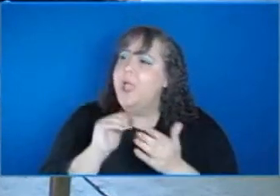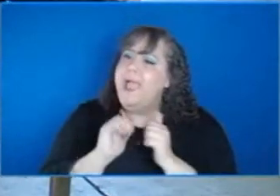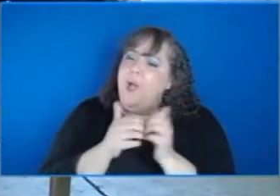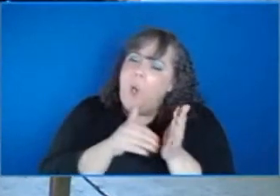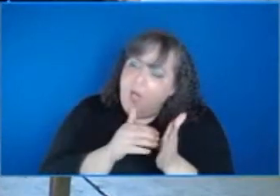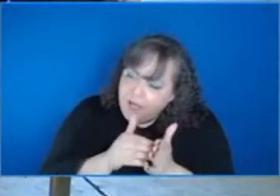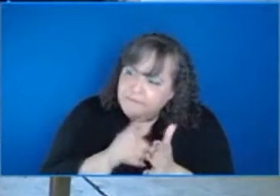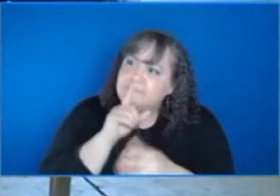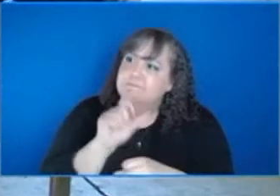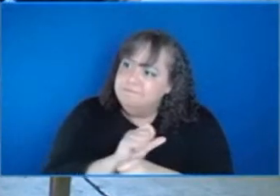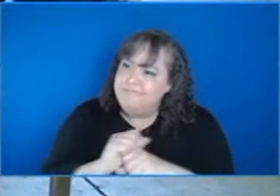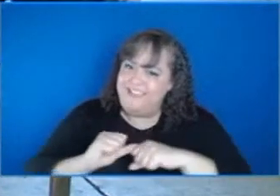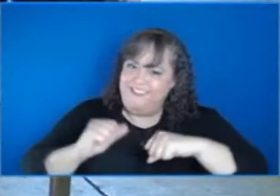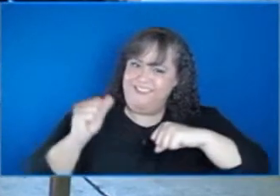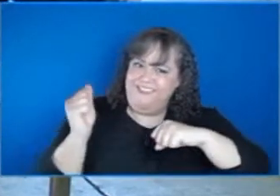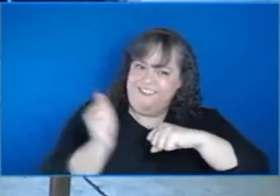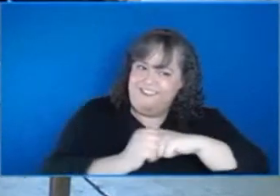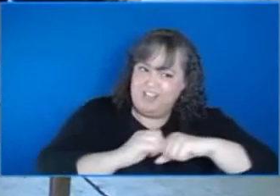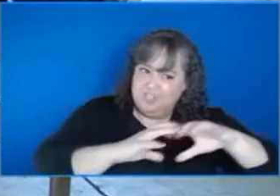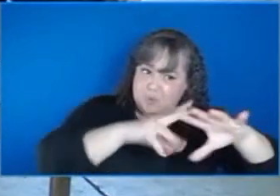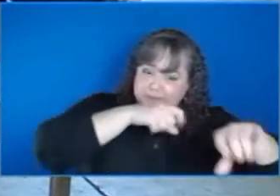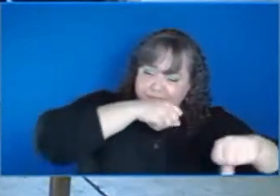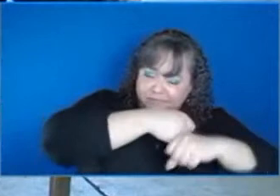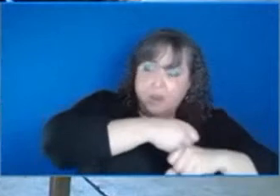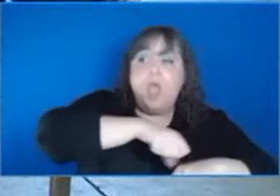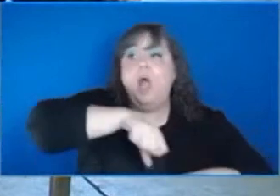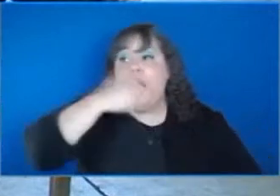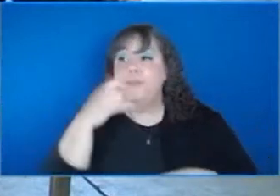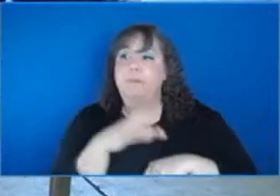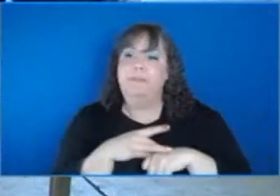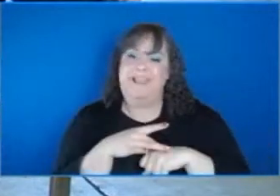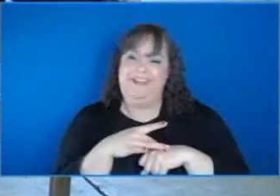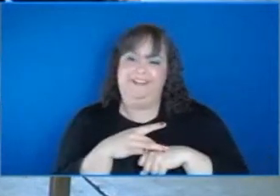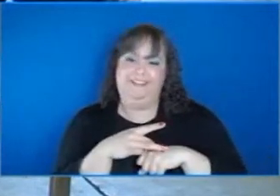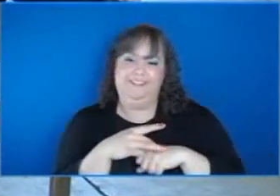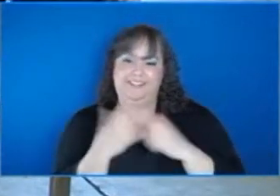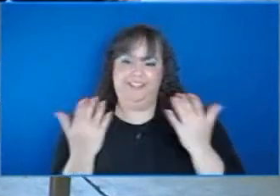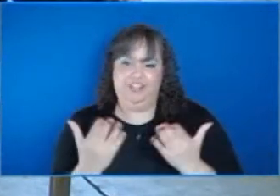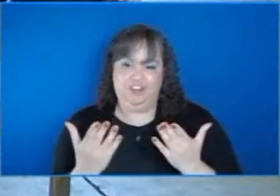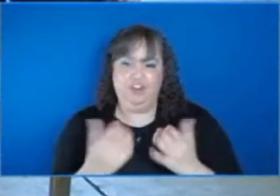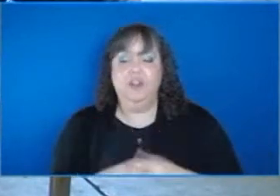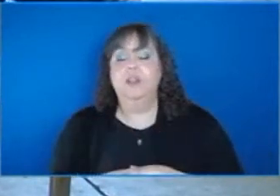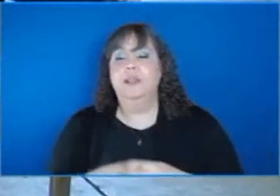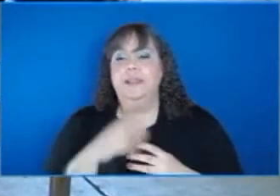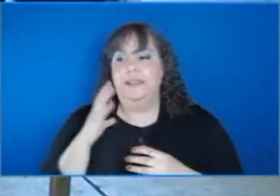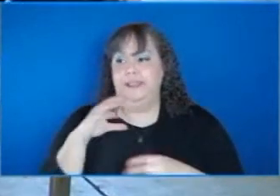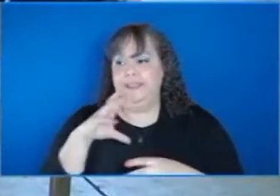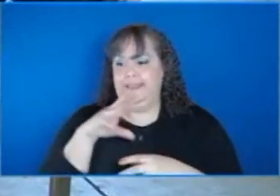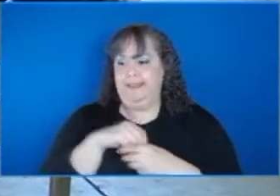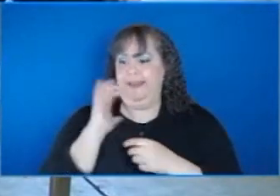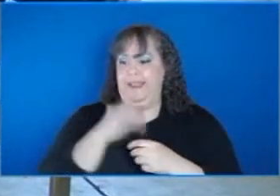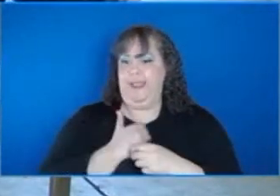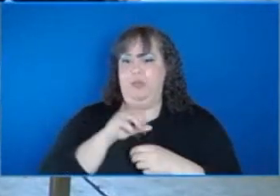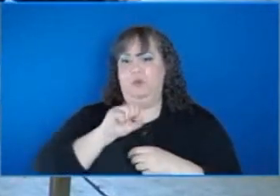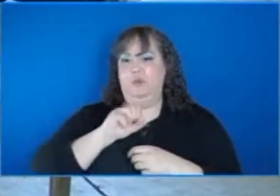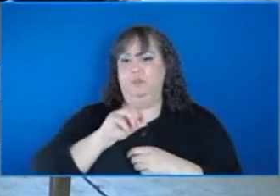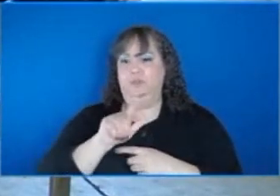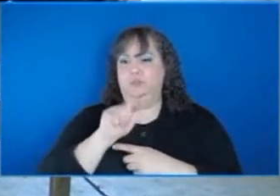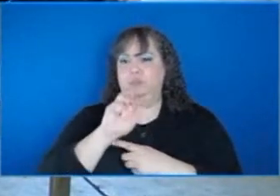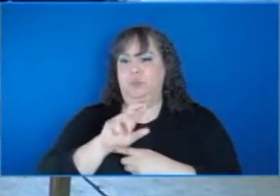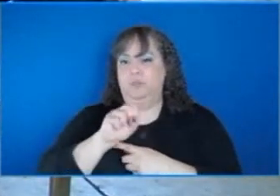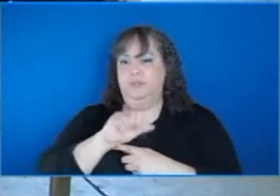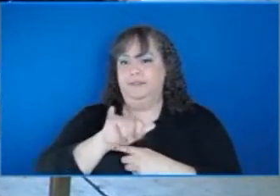other planets in our solar system? Regularly, all the time. In fact, we've even seen some of them from